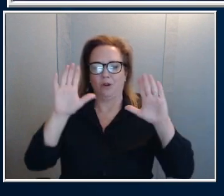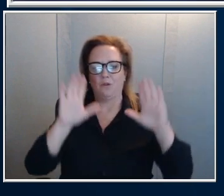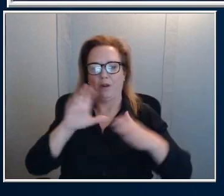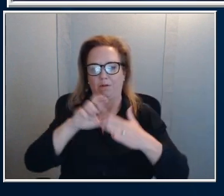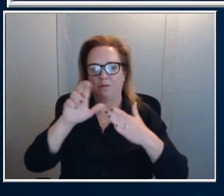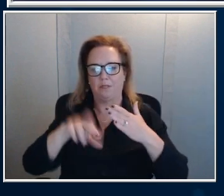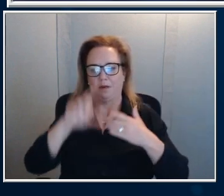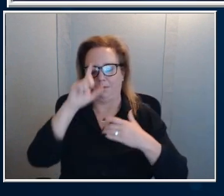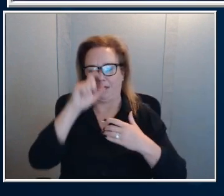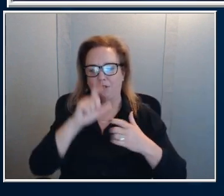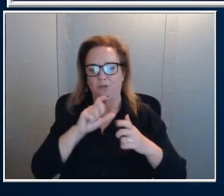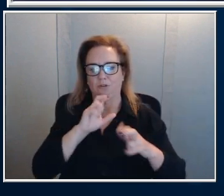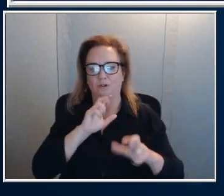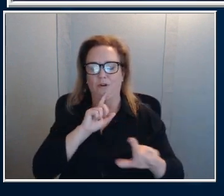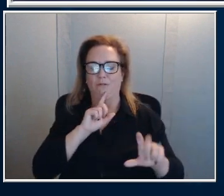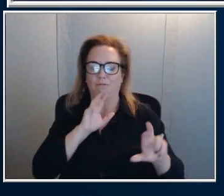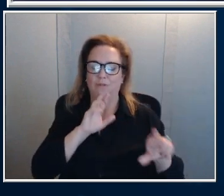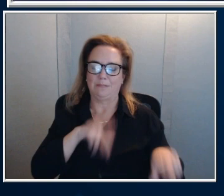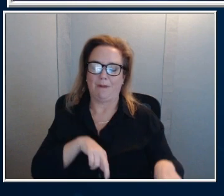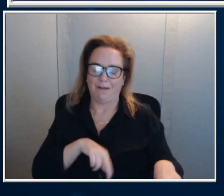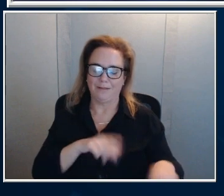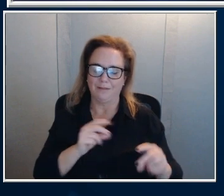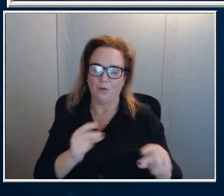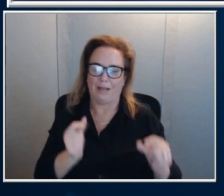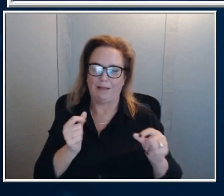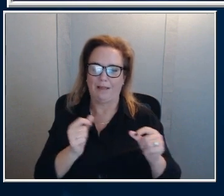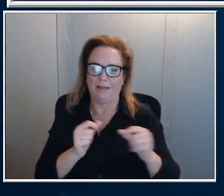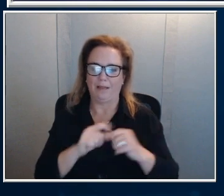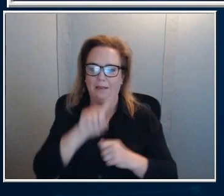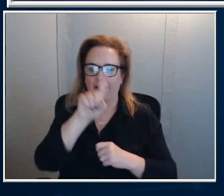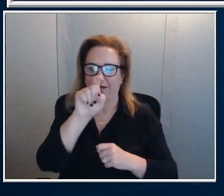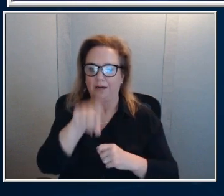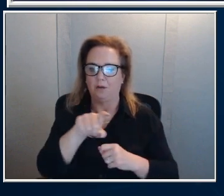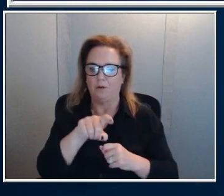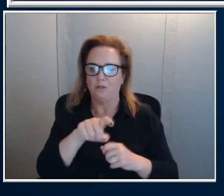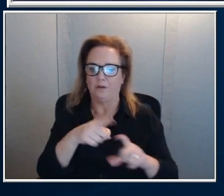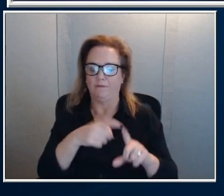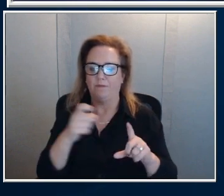your quick action. Question from,